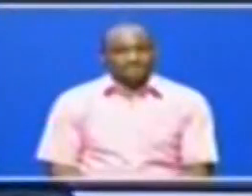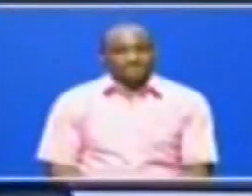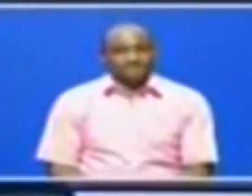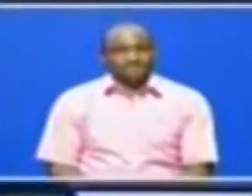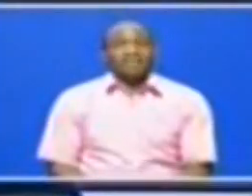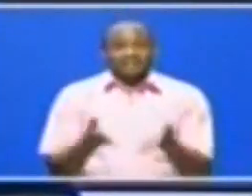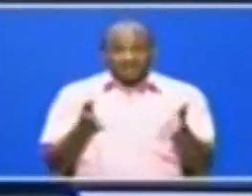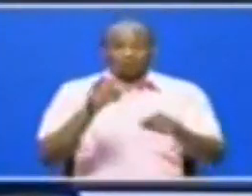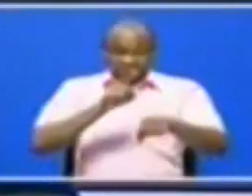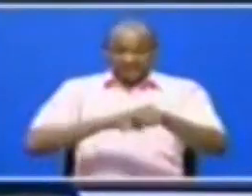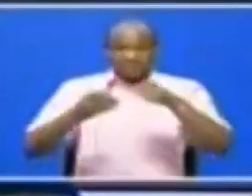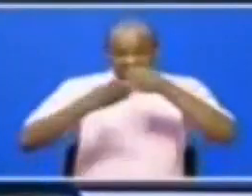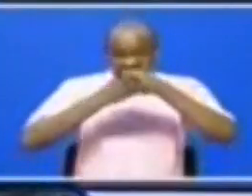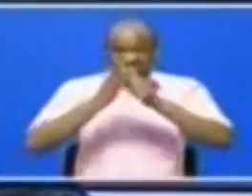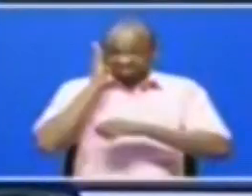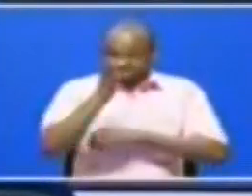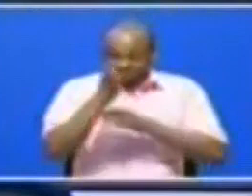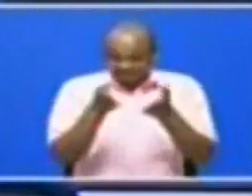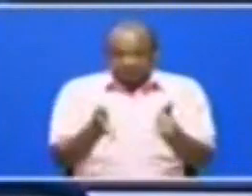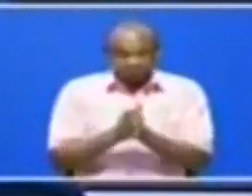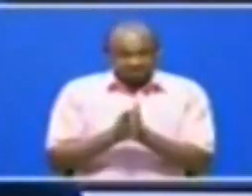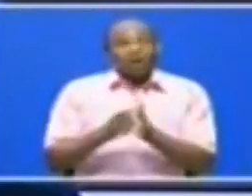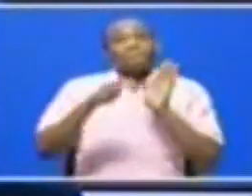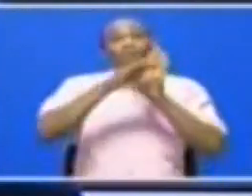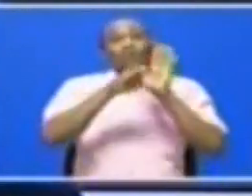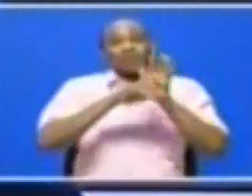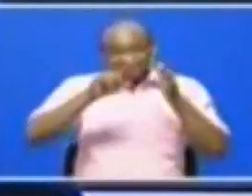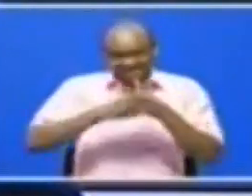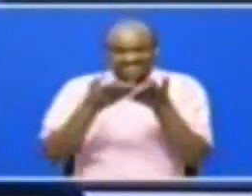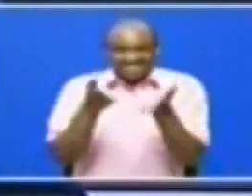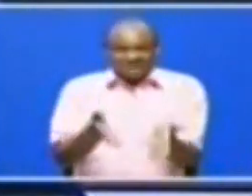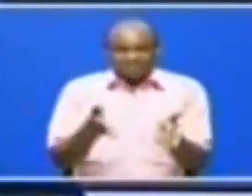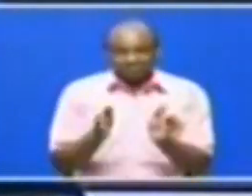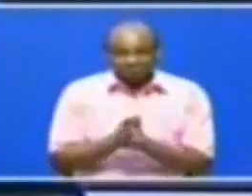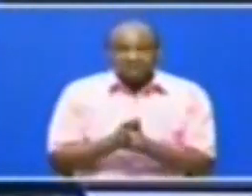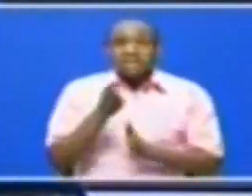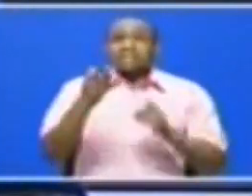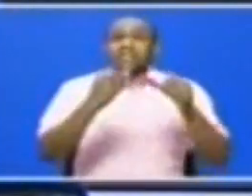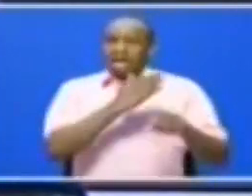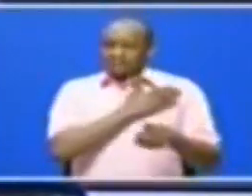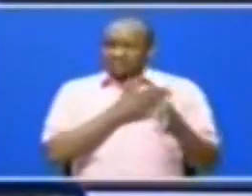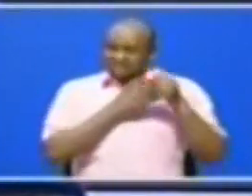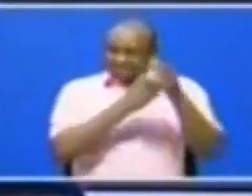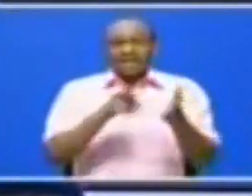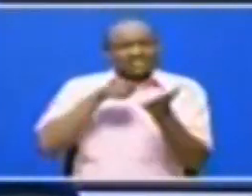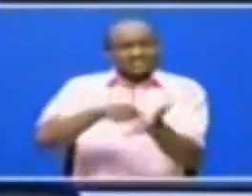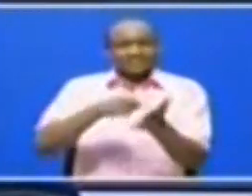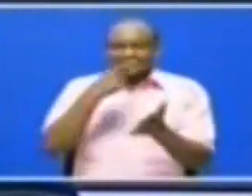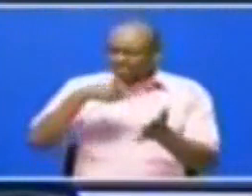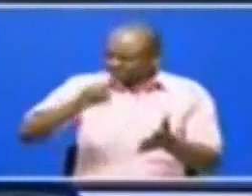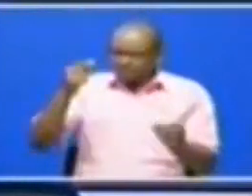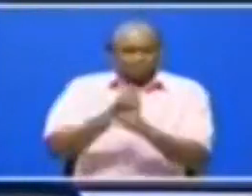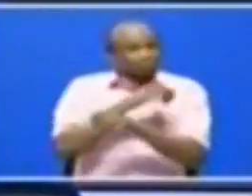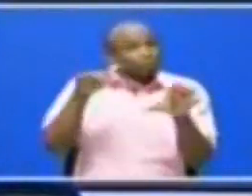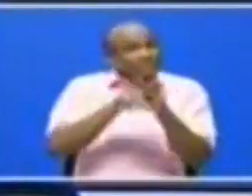Well, it is exactly 9 p.m. If you're just joining us, the program begins right now. Now, NASA principals insist that they will not